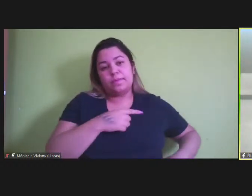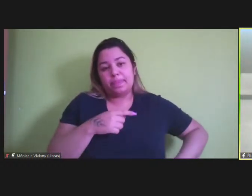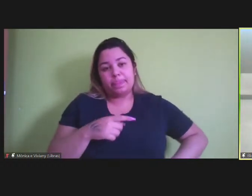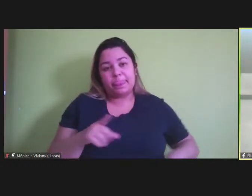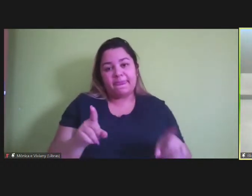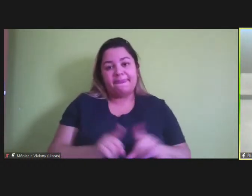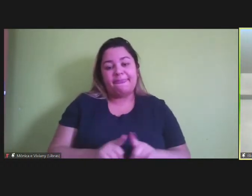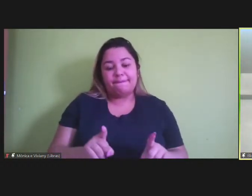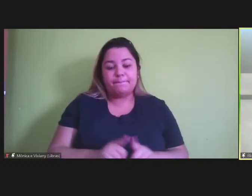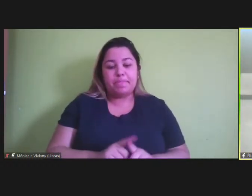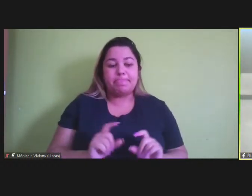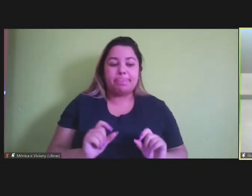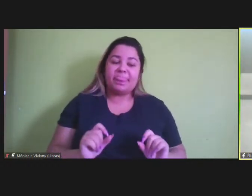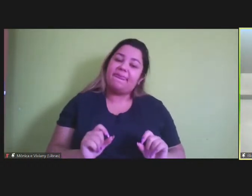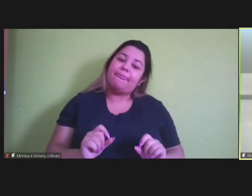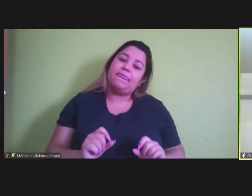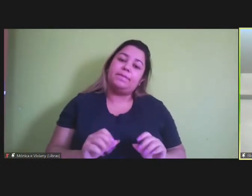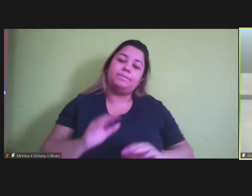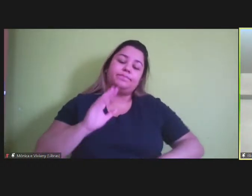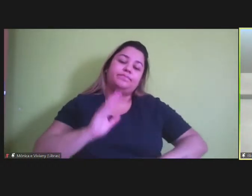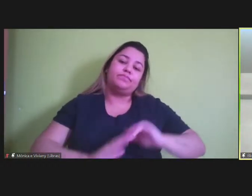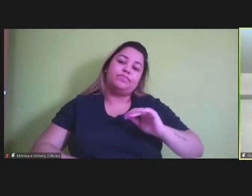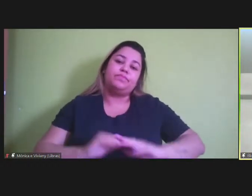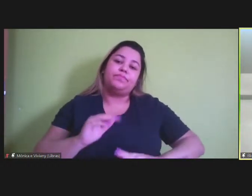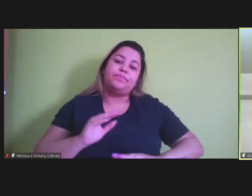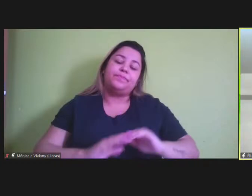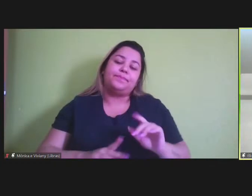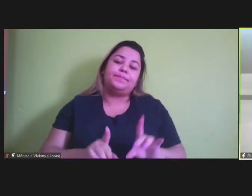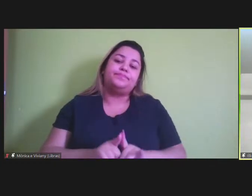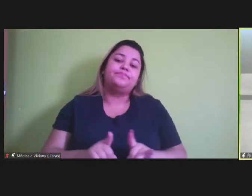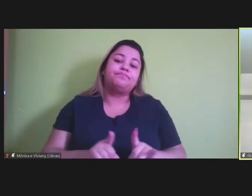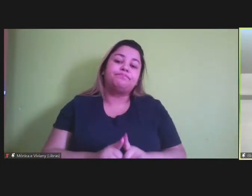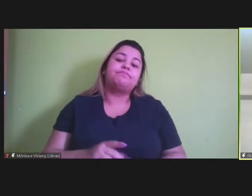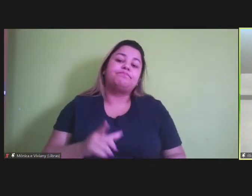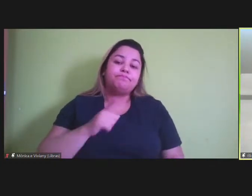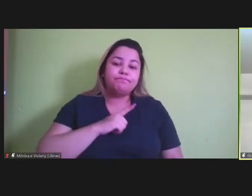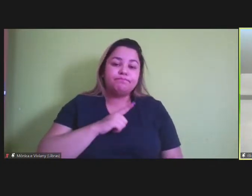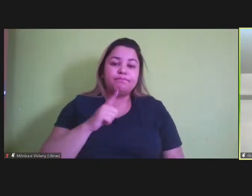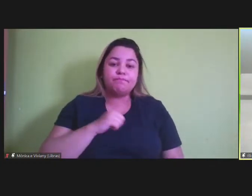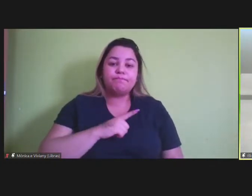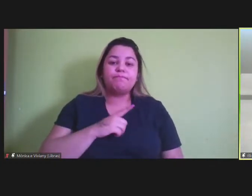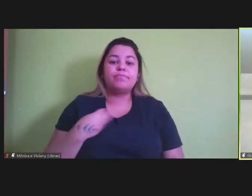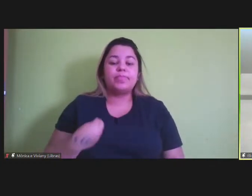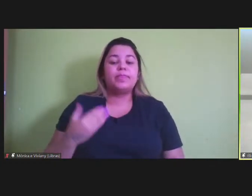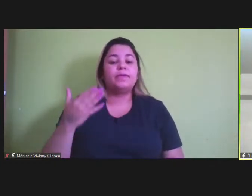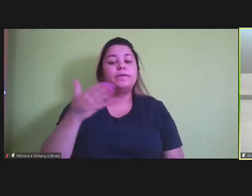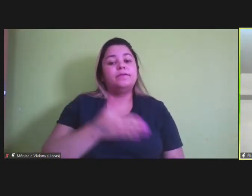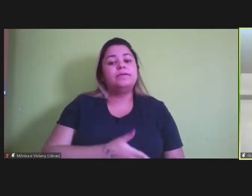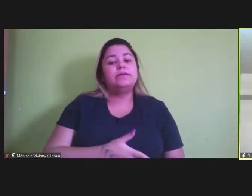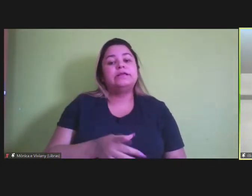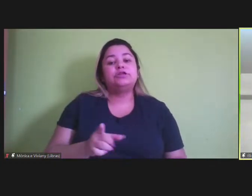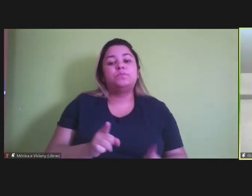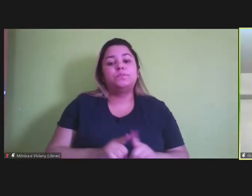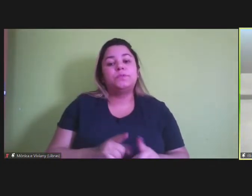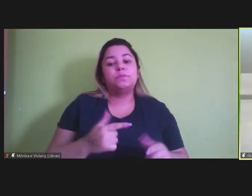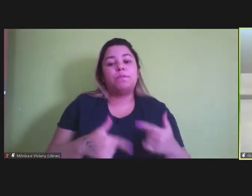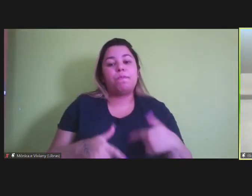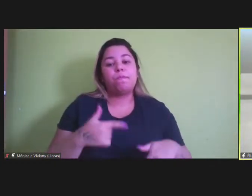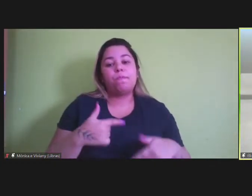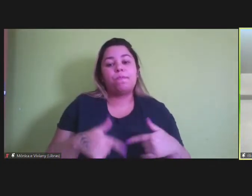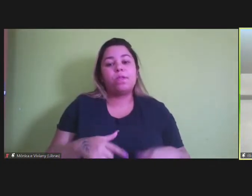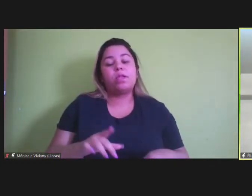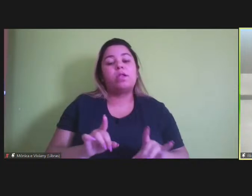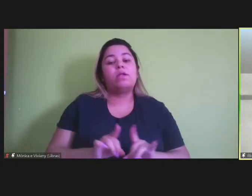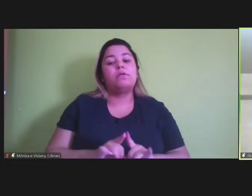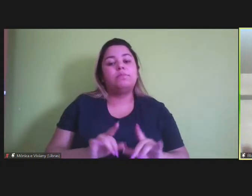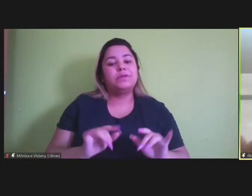the organization of courses, it is very fragile. So it still exists. We participate in a qualitative way with